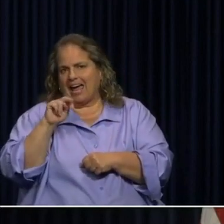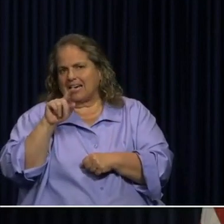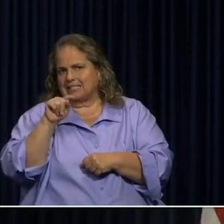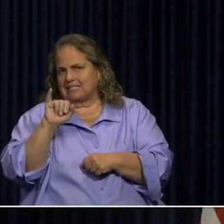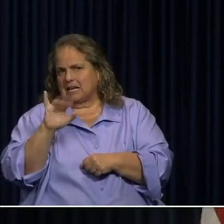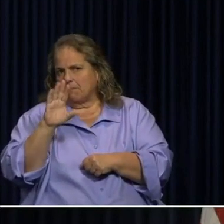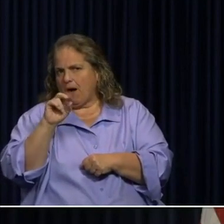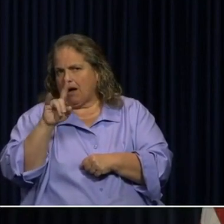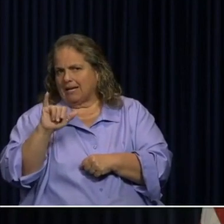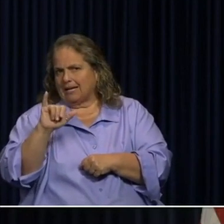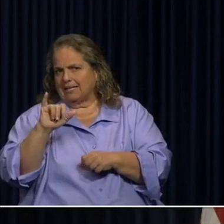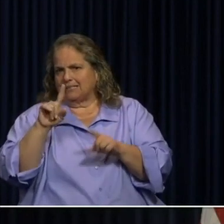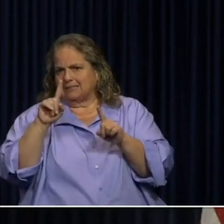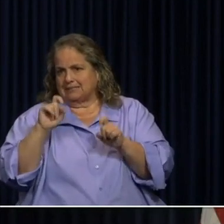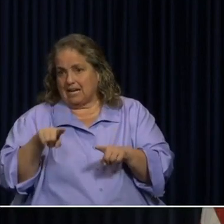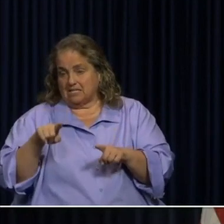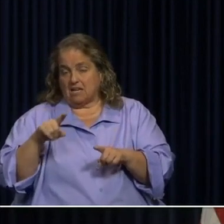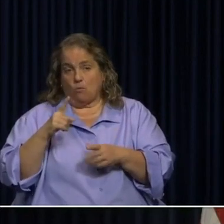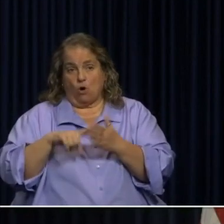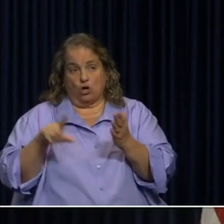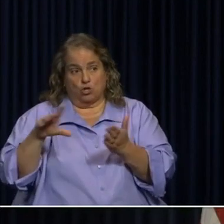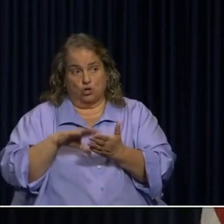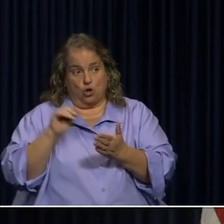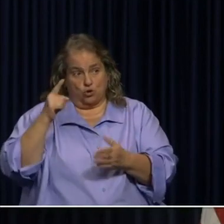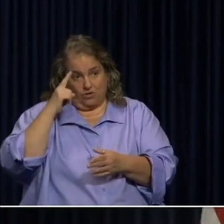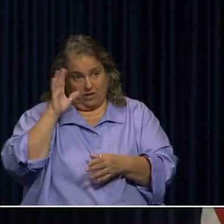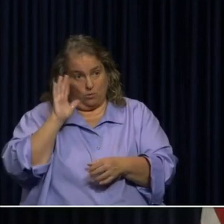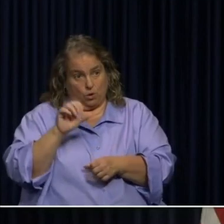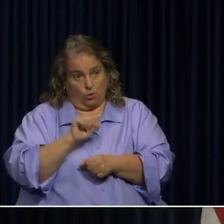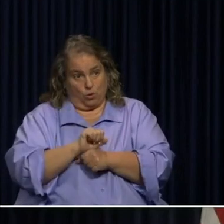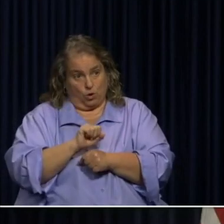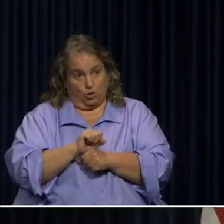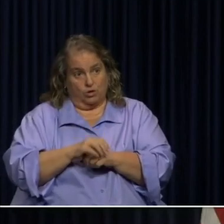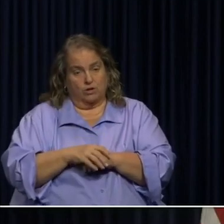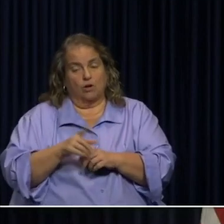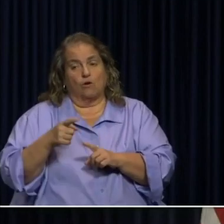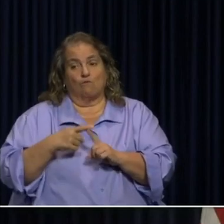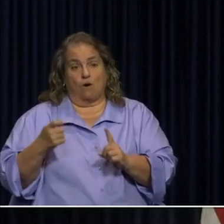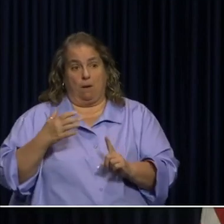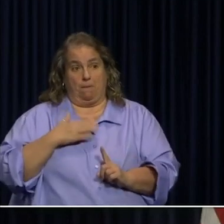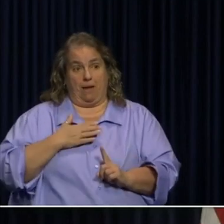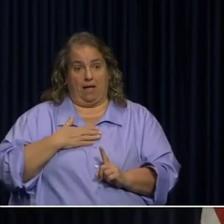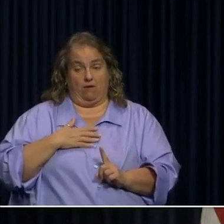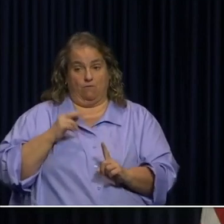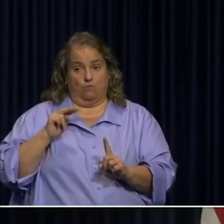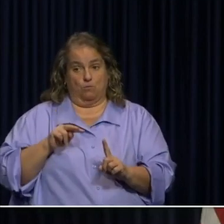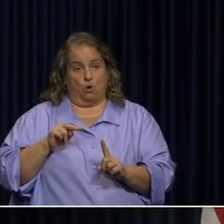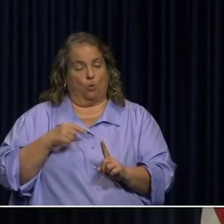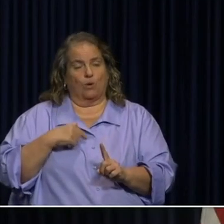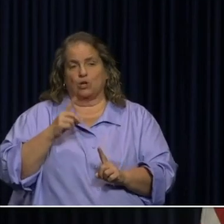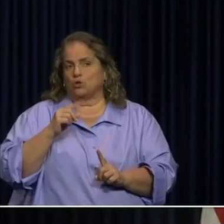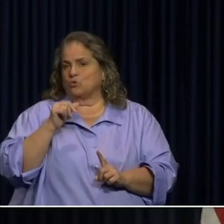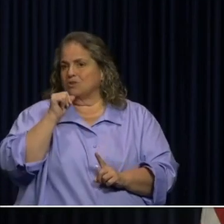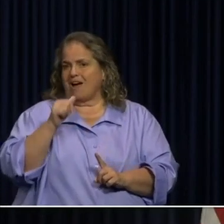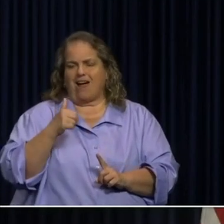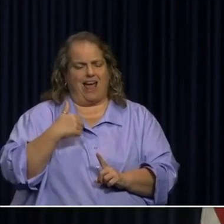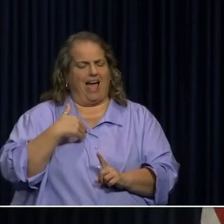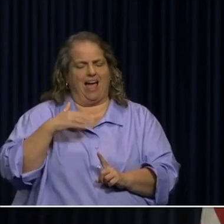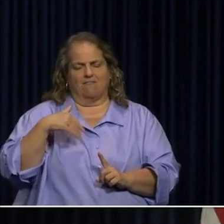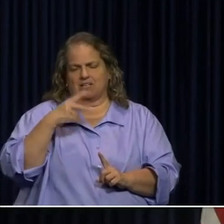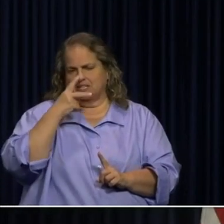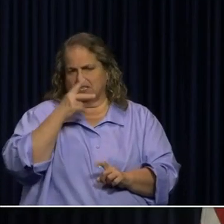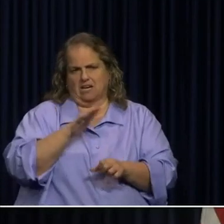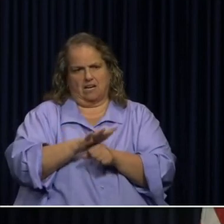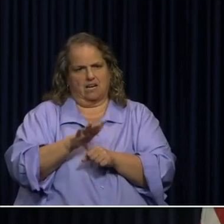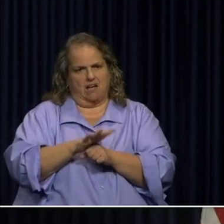do you think that could be a potential game changer? I can say from my end, we don't have, at least I haven't seen